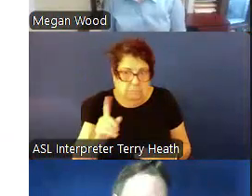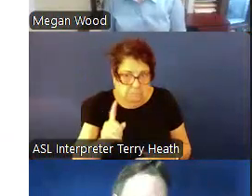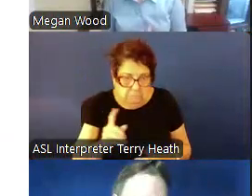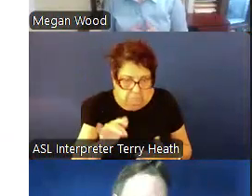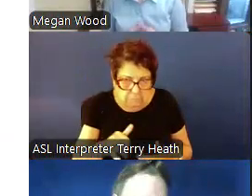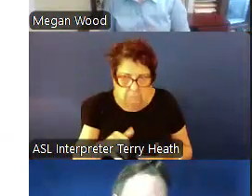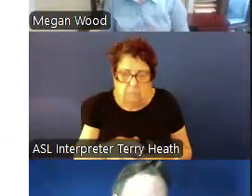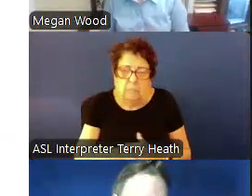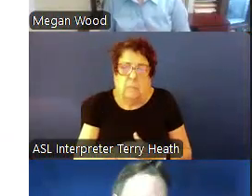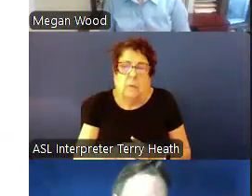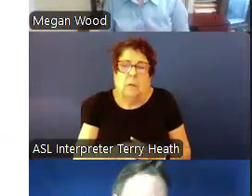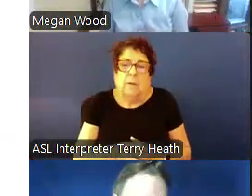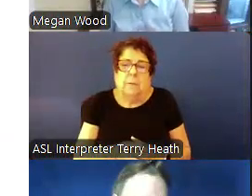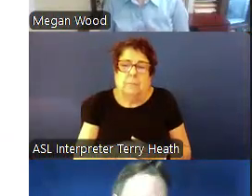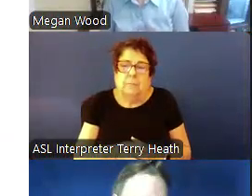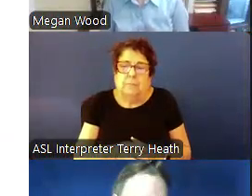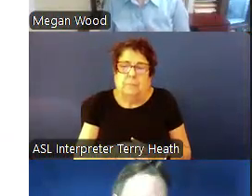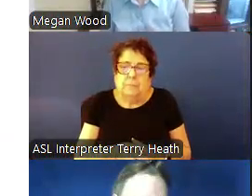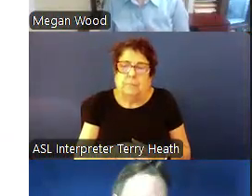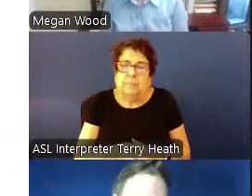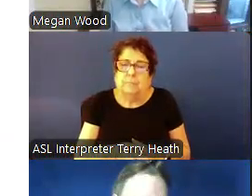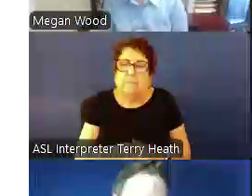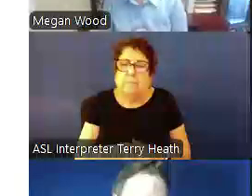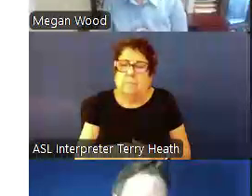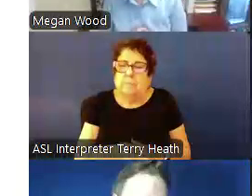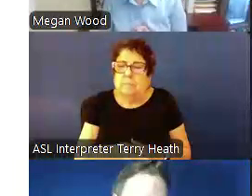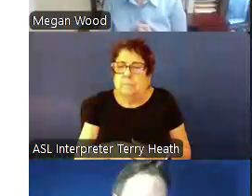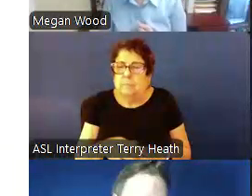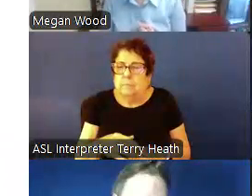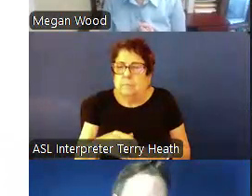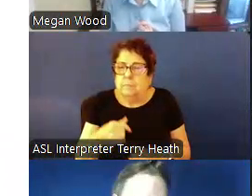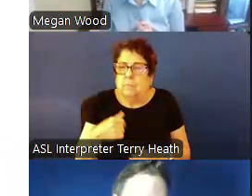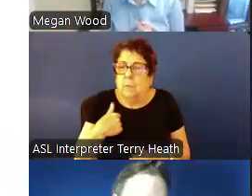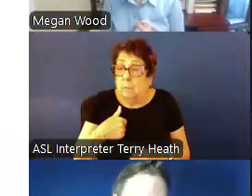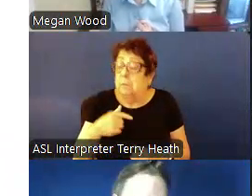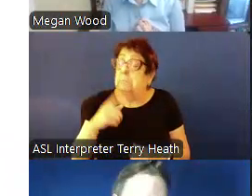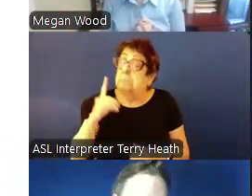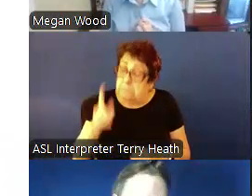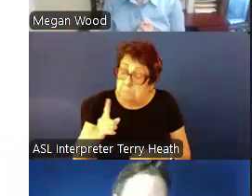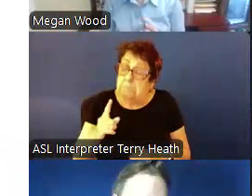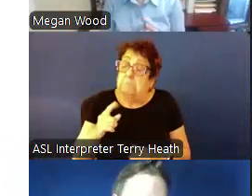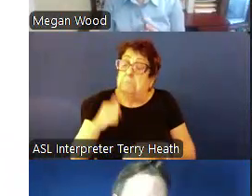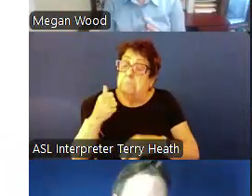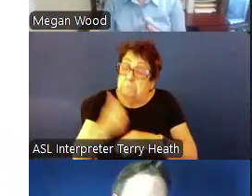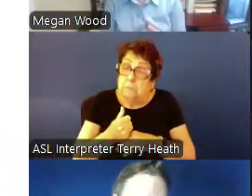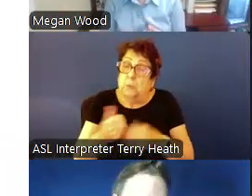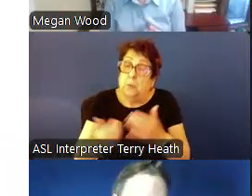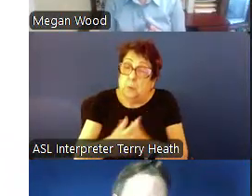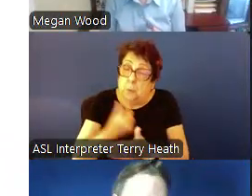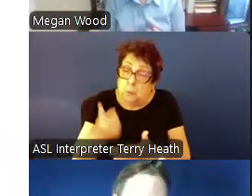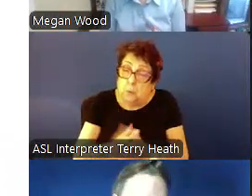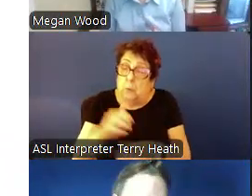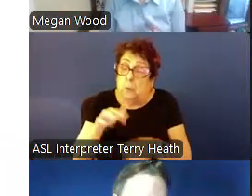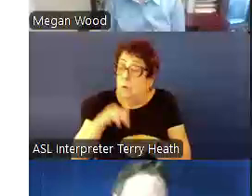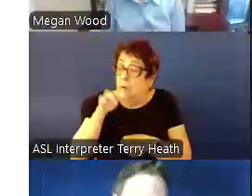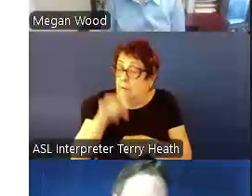We did create a new referral form just because at the time that the project was being conceptualized, we still had a lot of people trying to